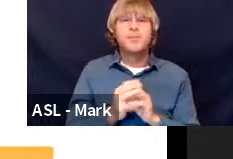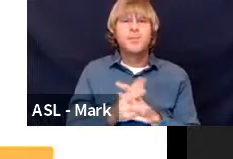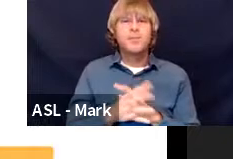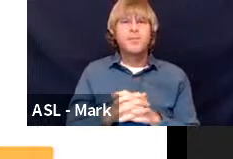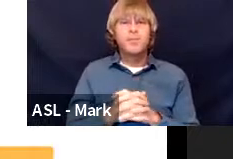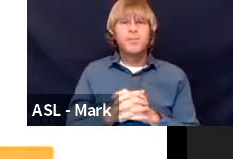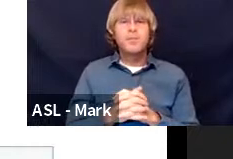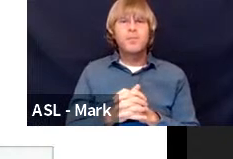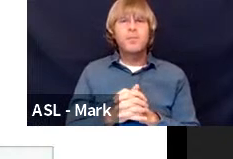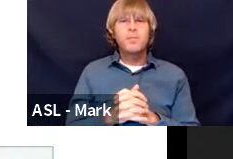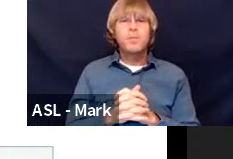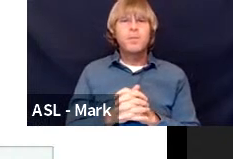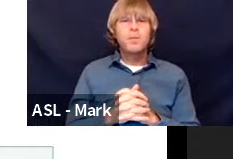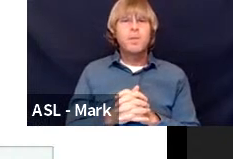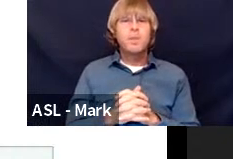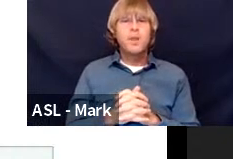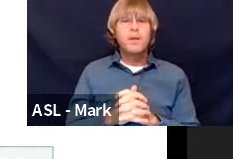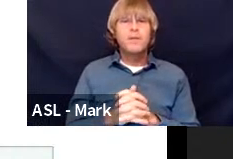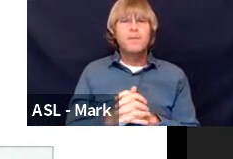attention.